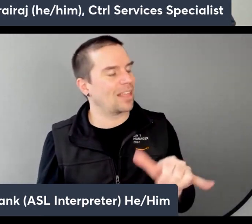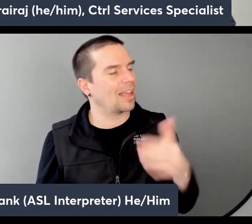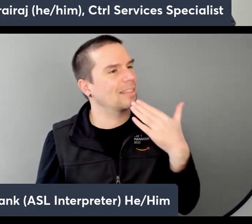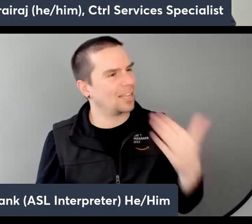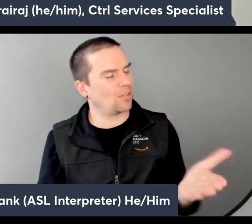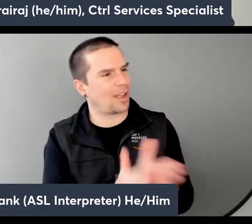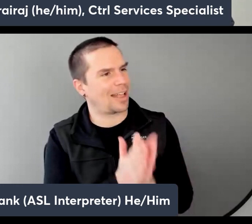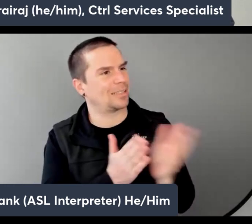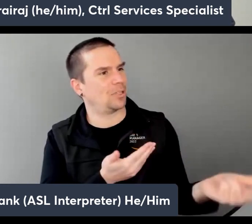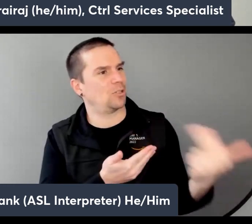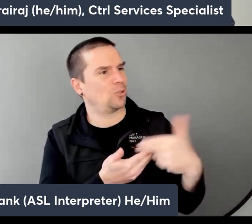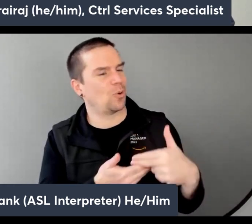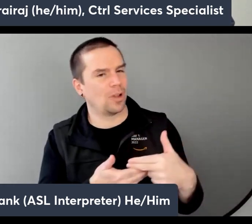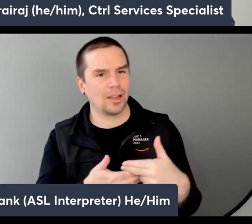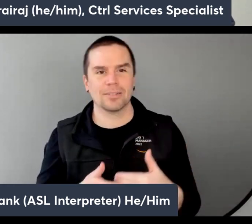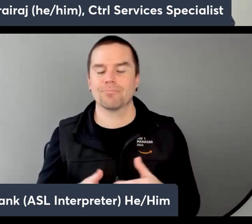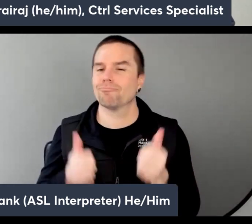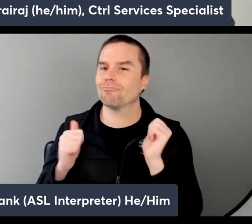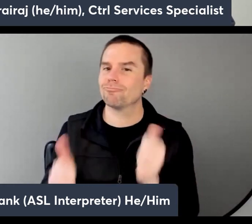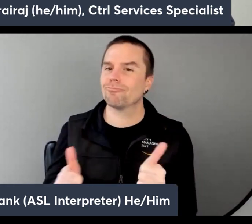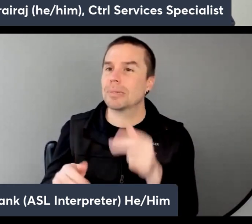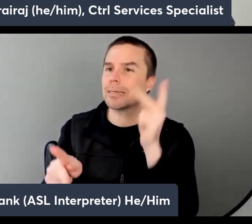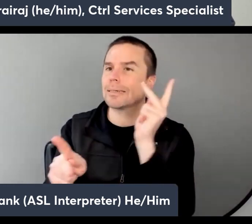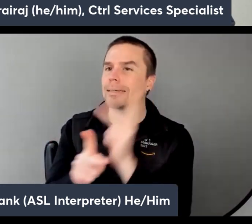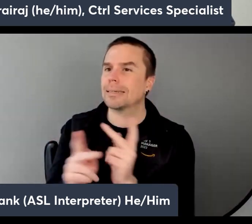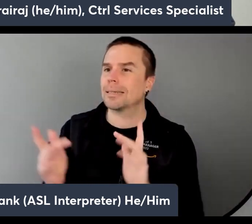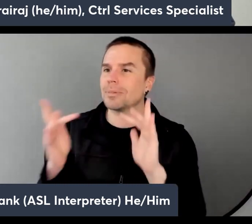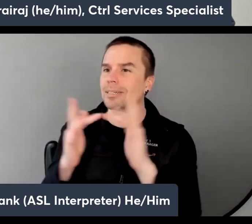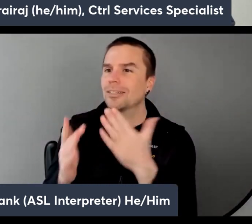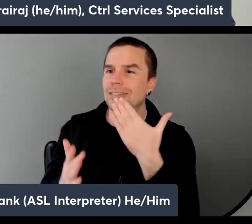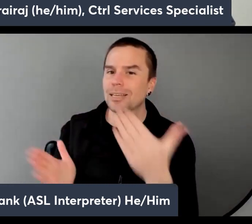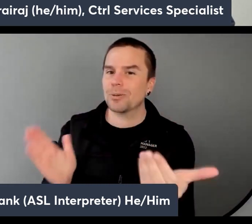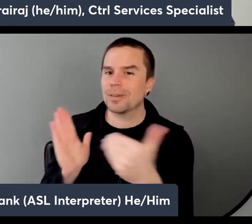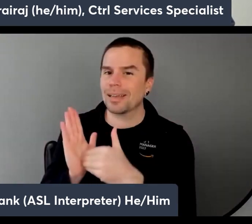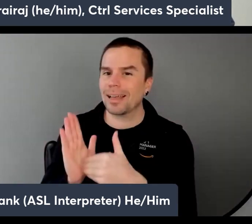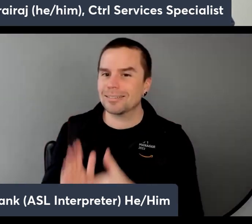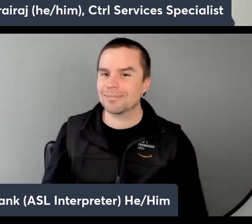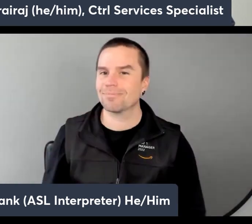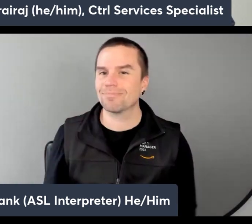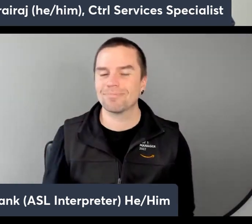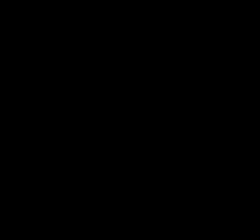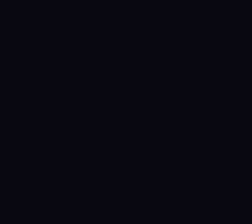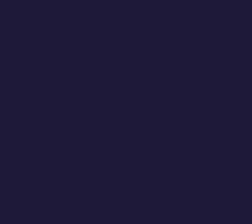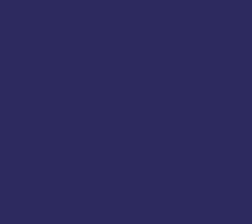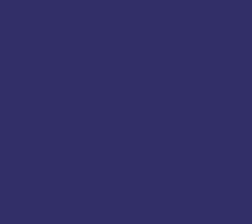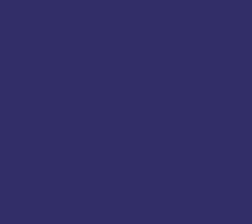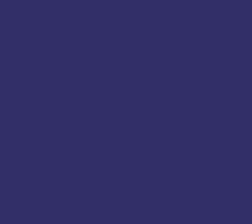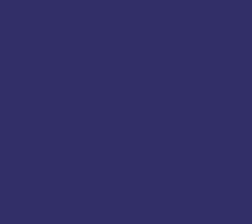Cool. Chloe, thanks. Let's keep in touch, and thanks again. Thank you, Chloe.